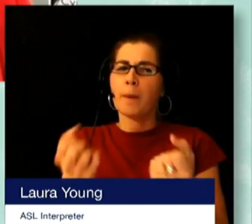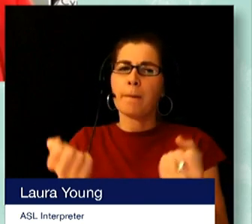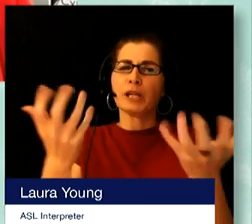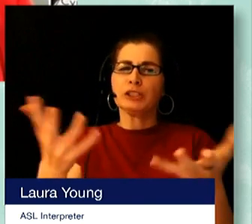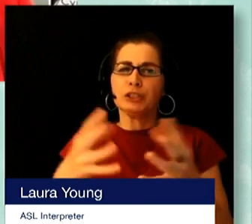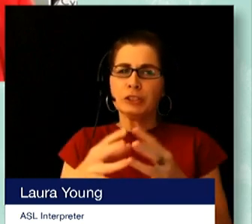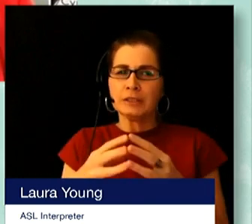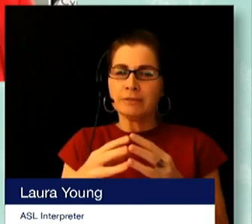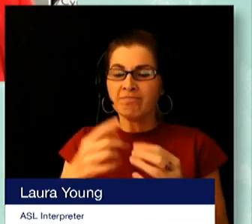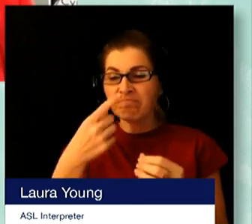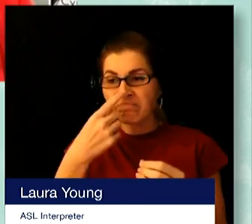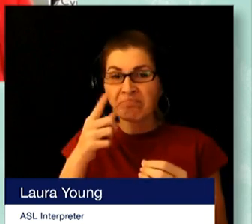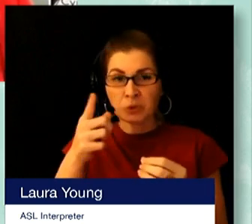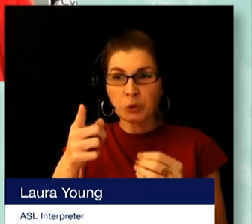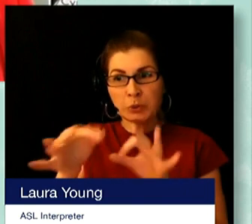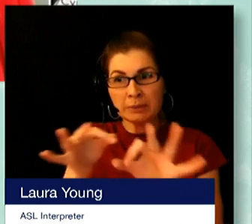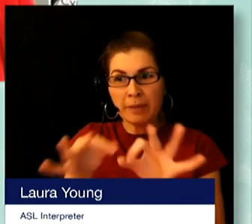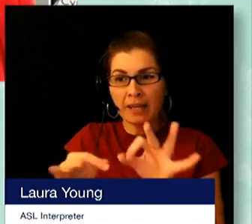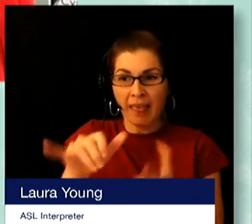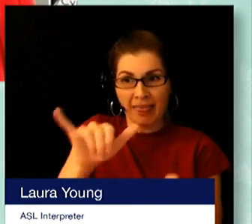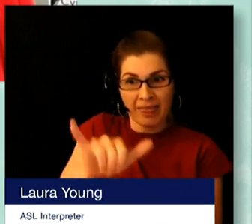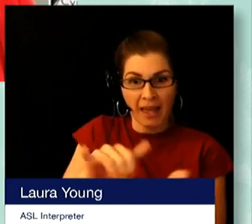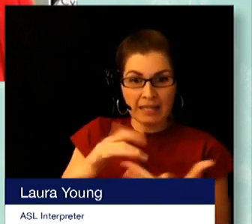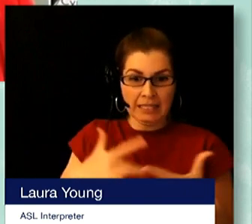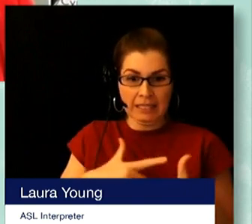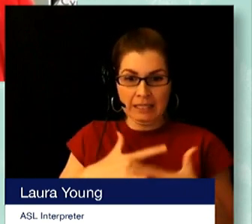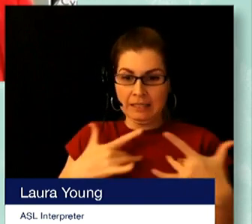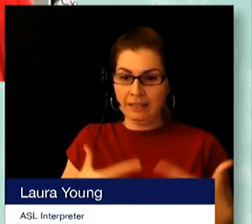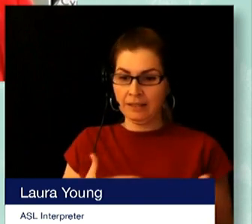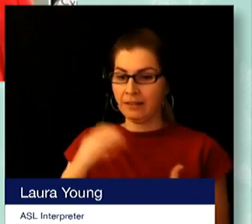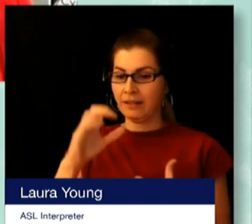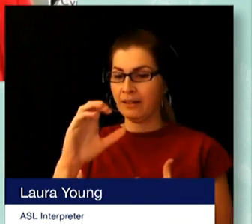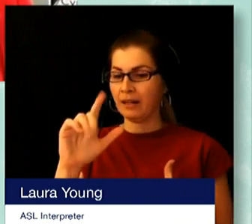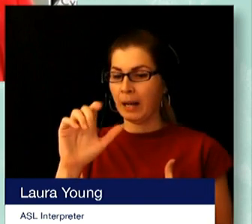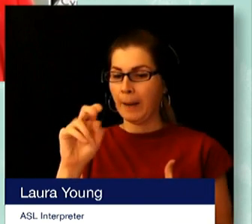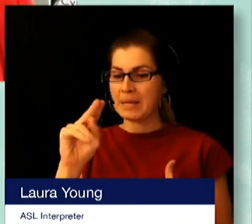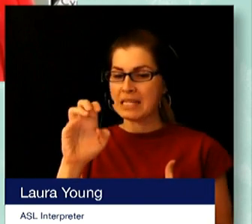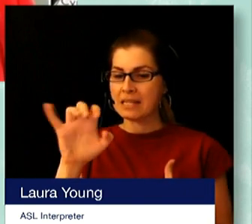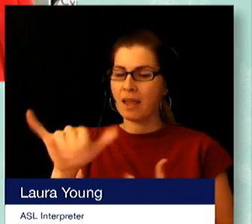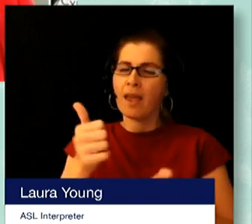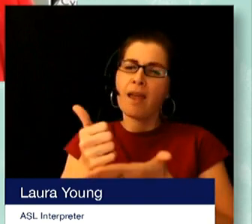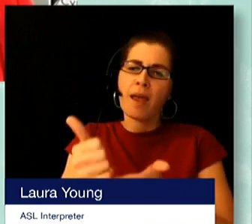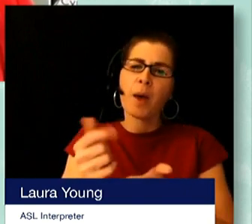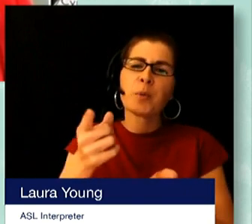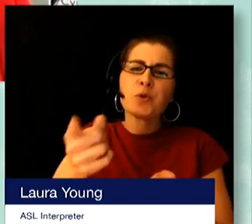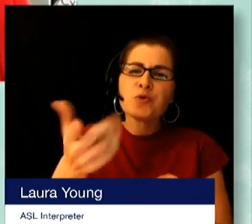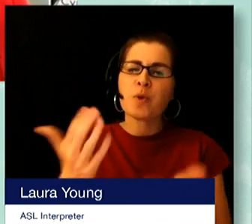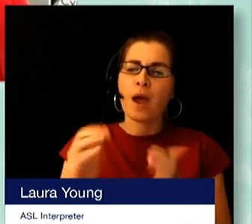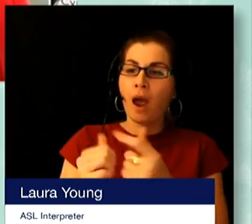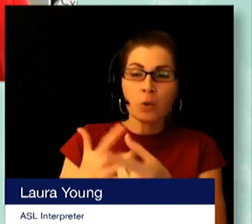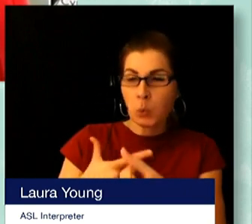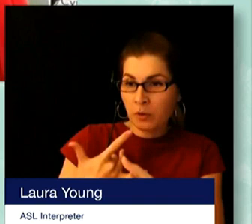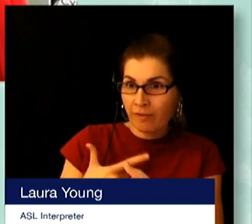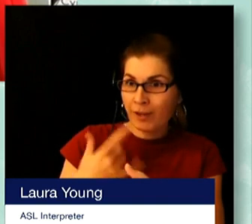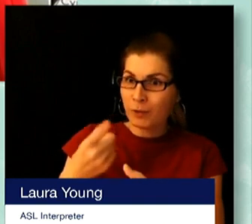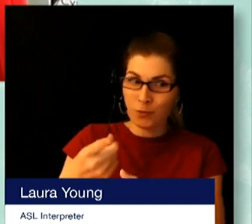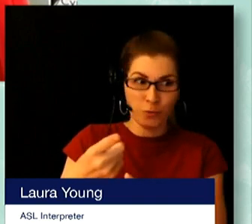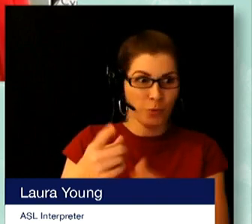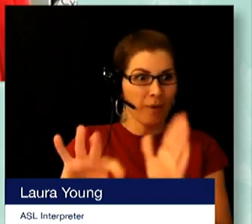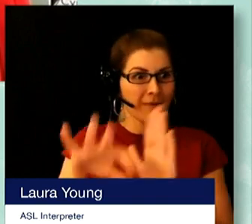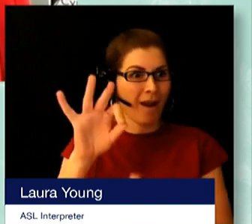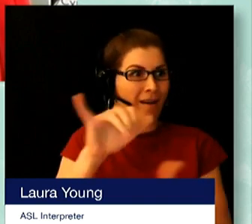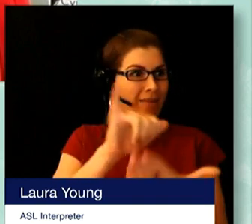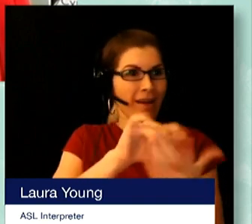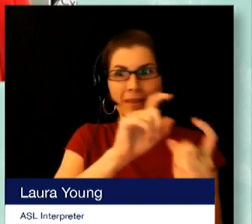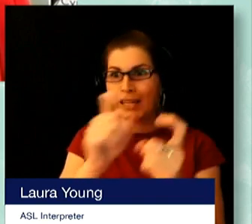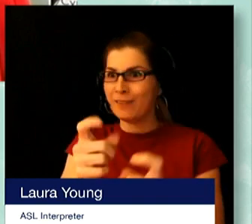minute about what it did mean to you? You know, what that moment was like when you found out that your clemency petition had been granted? And what